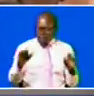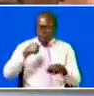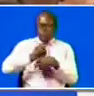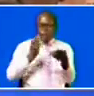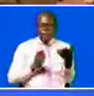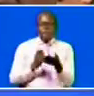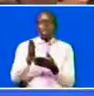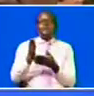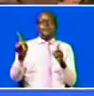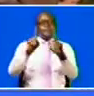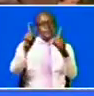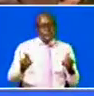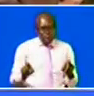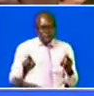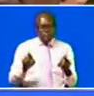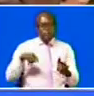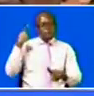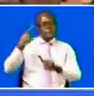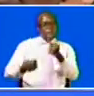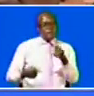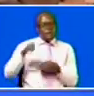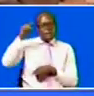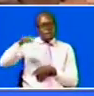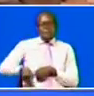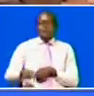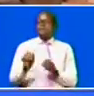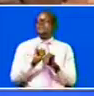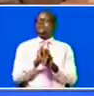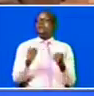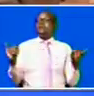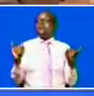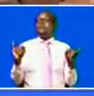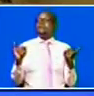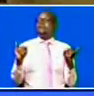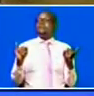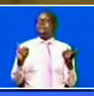the integrity of examinations this year meets the expectations of the Kenyan